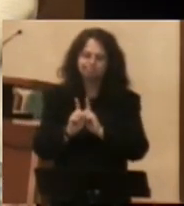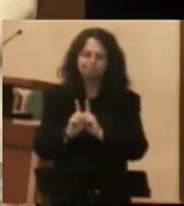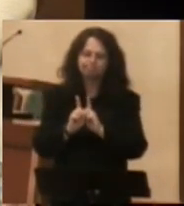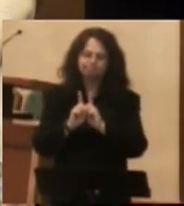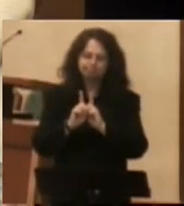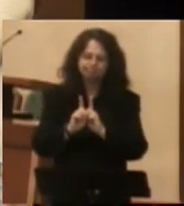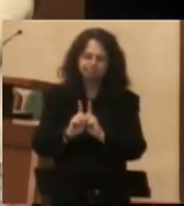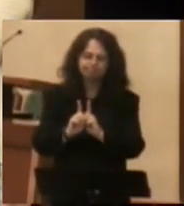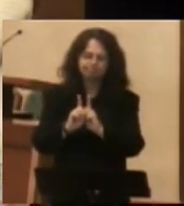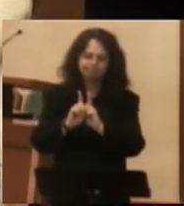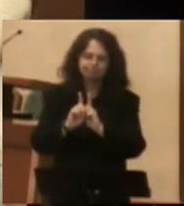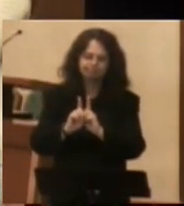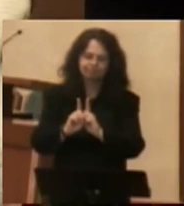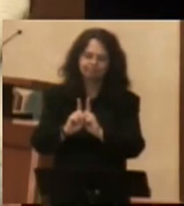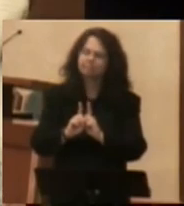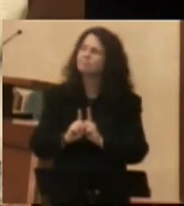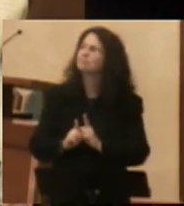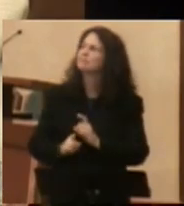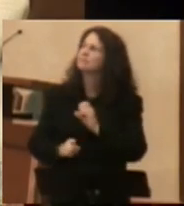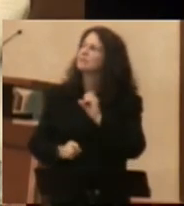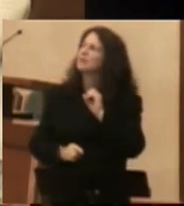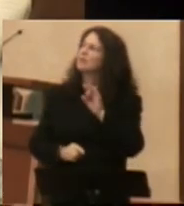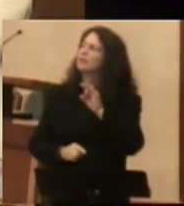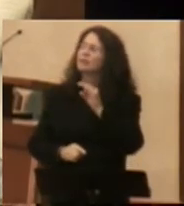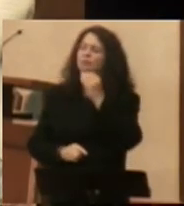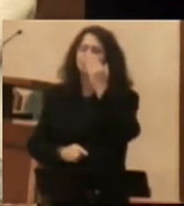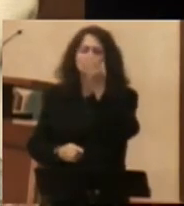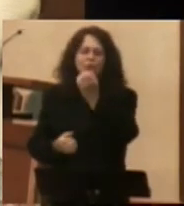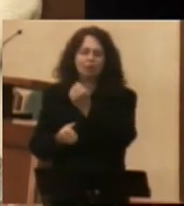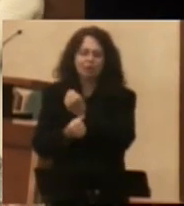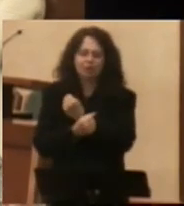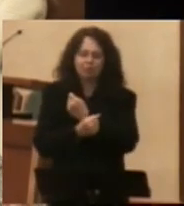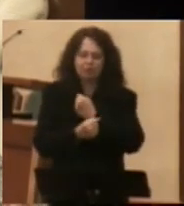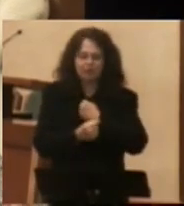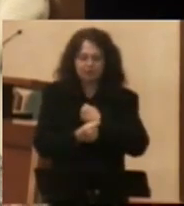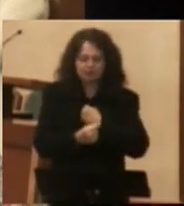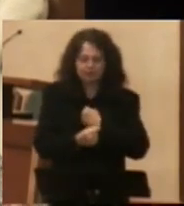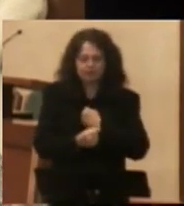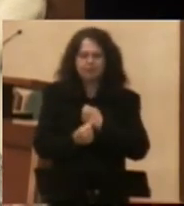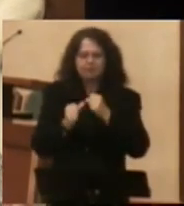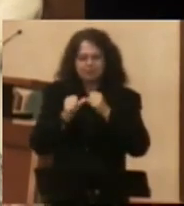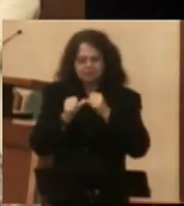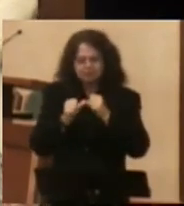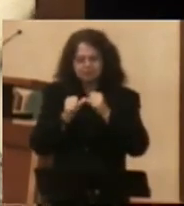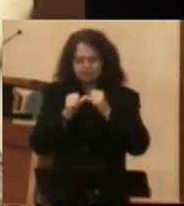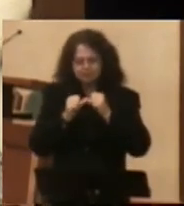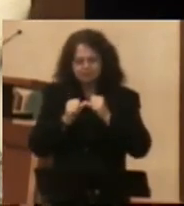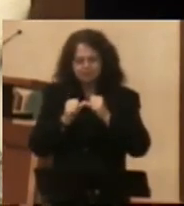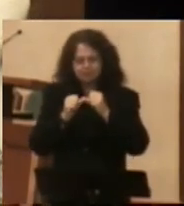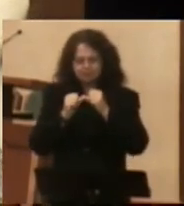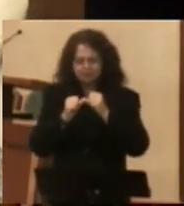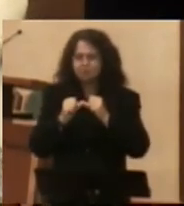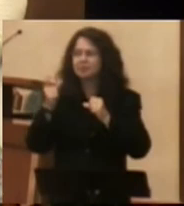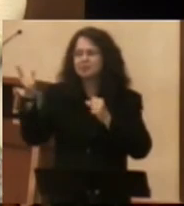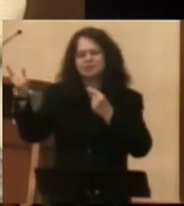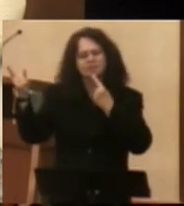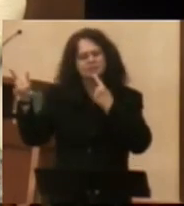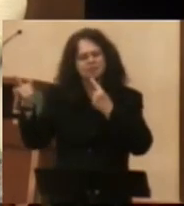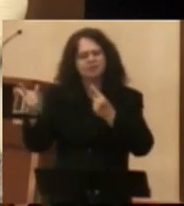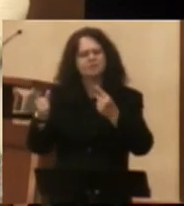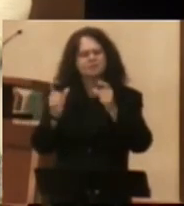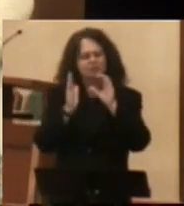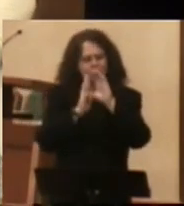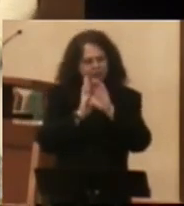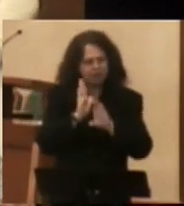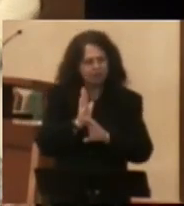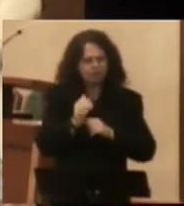Keep my commandments. and I will pray